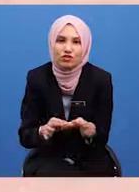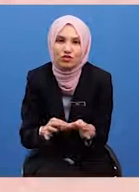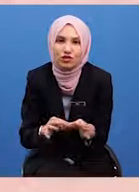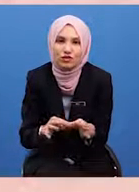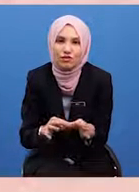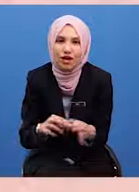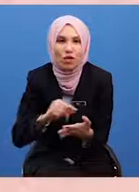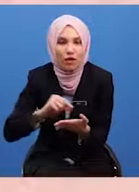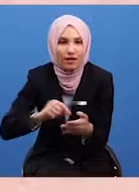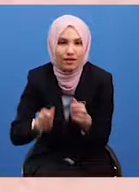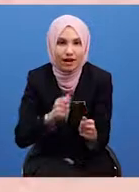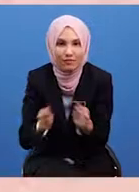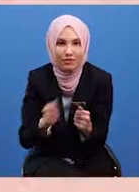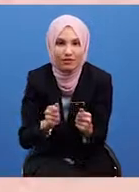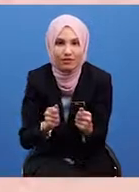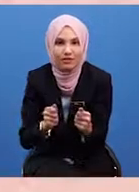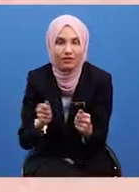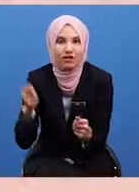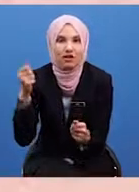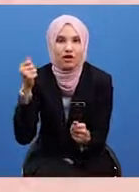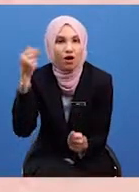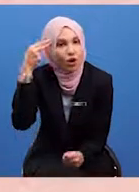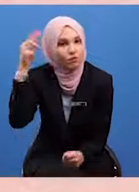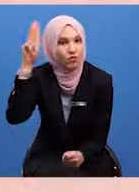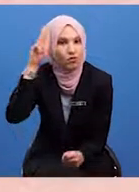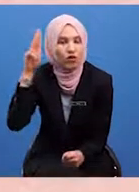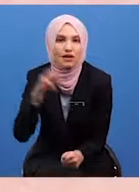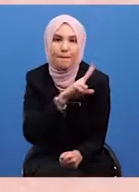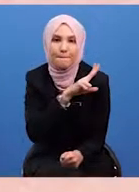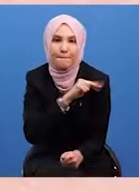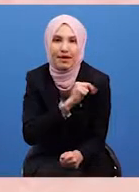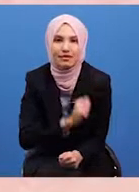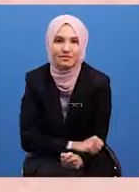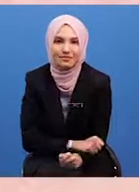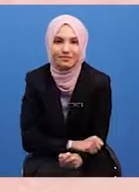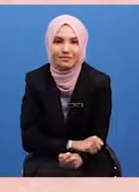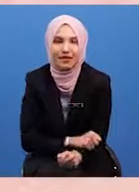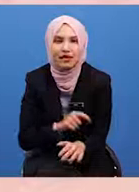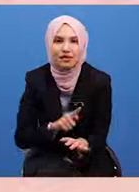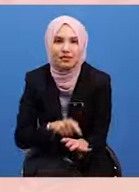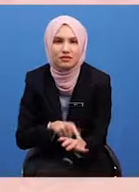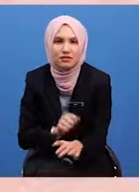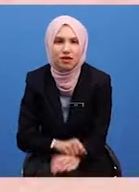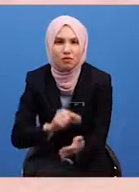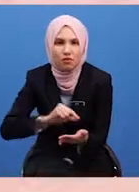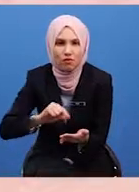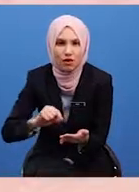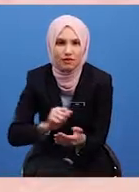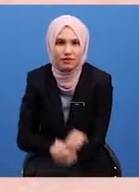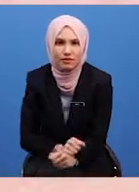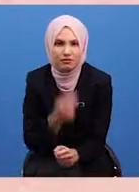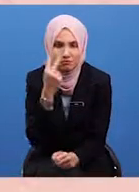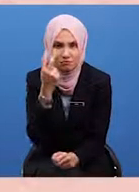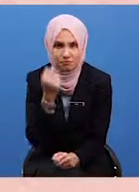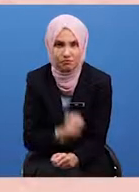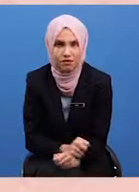writing competition for the Holmes Watkins Medal. Lynn, at that time, writes a sad and really moving